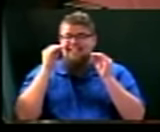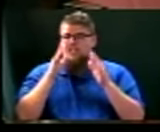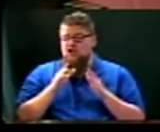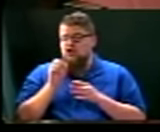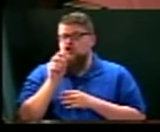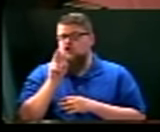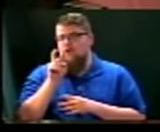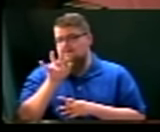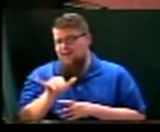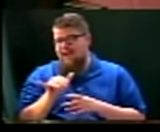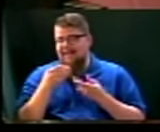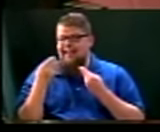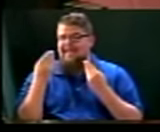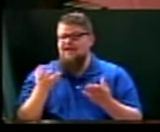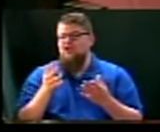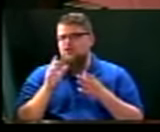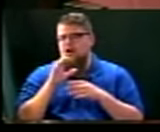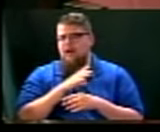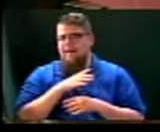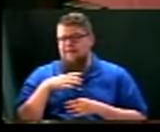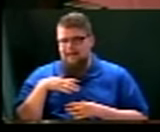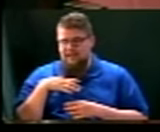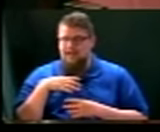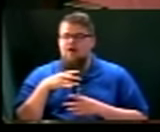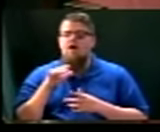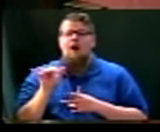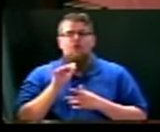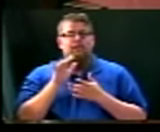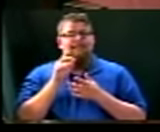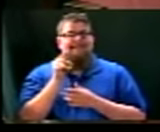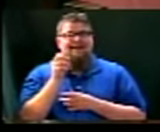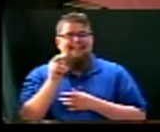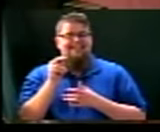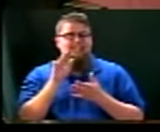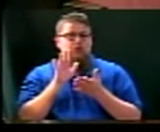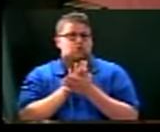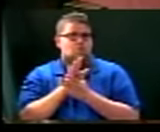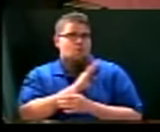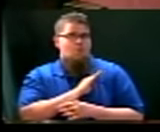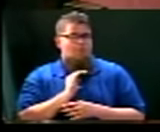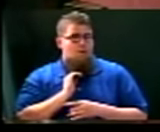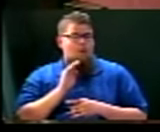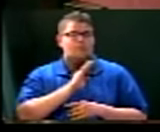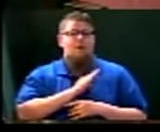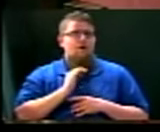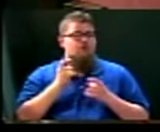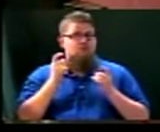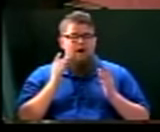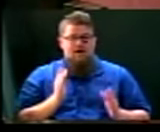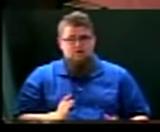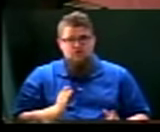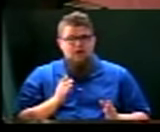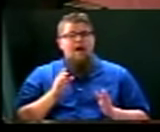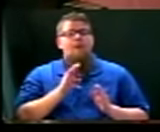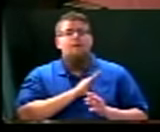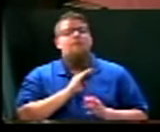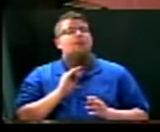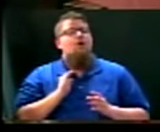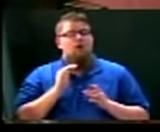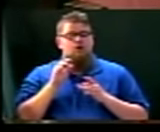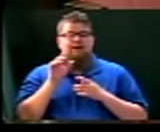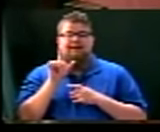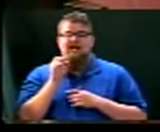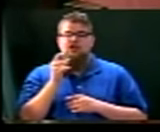Issue Committee. She also served on the Tennessee School Boards Association Board of Directors and is the board's Tennessee